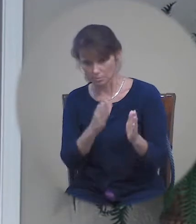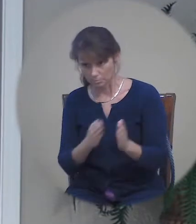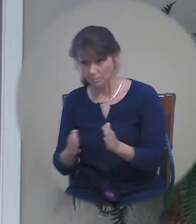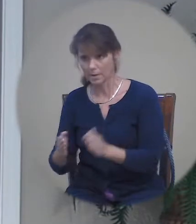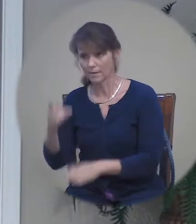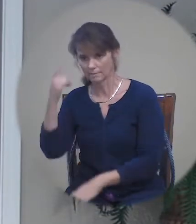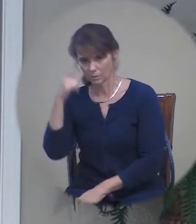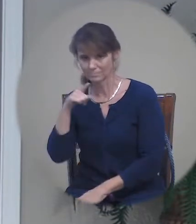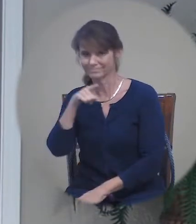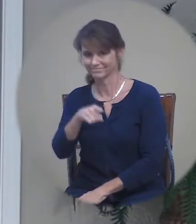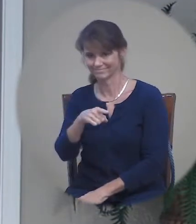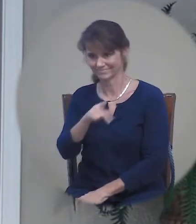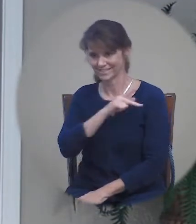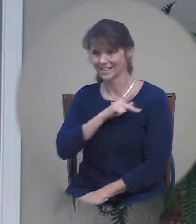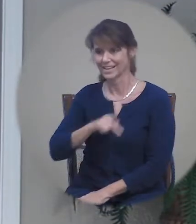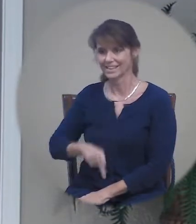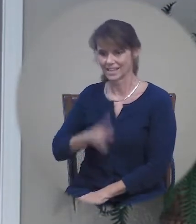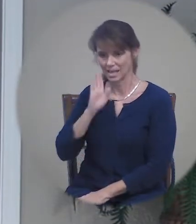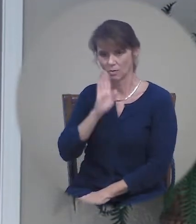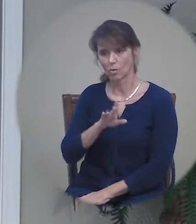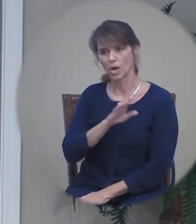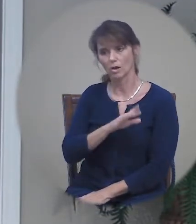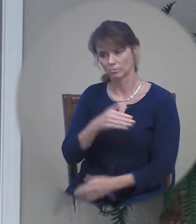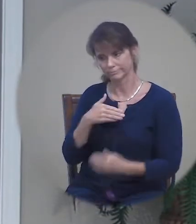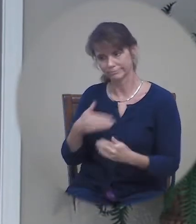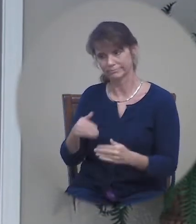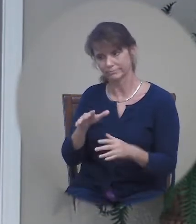the fact that Sennacherib wouldn't be appeased.